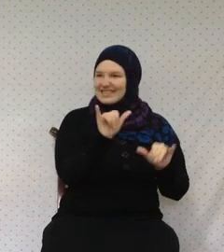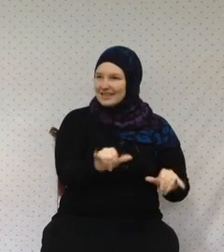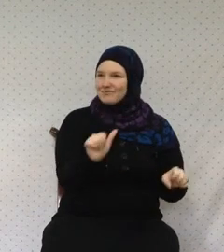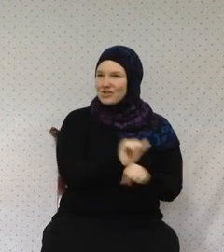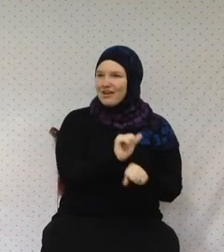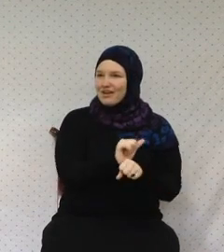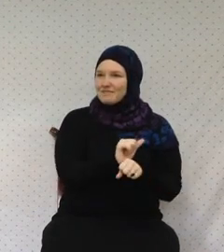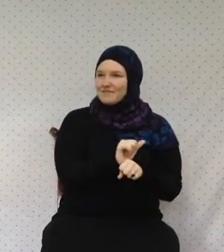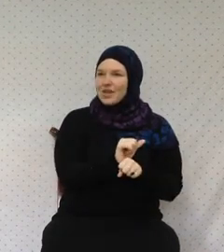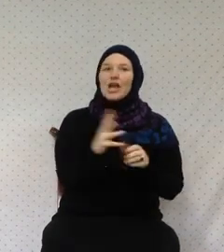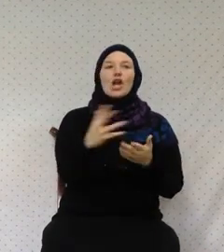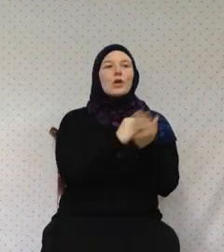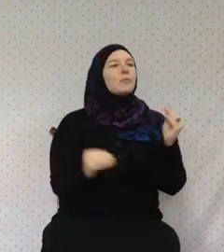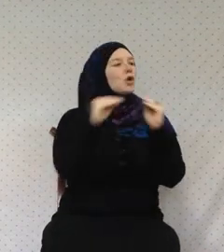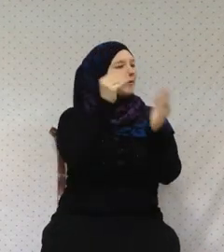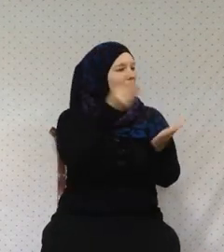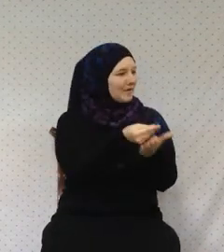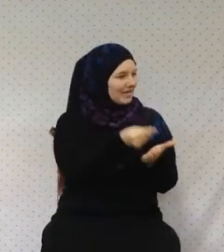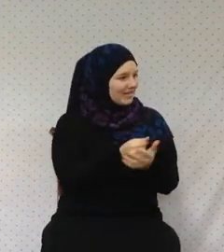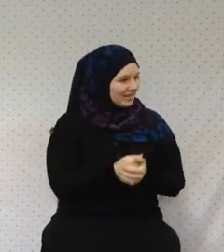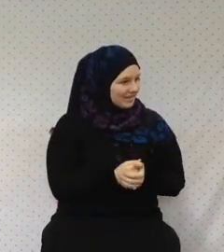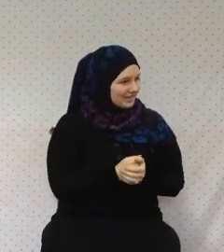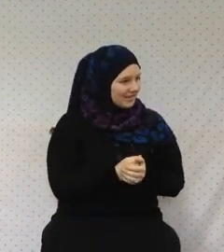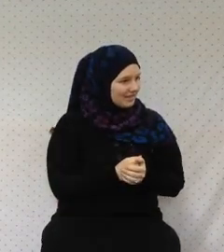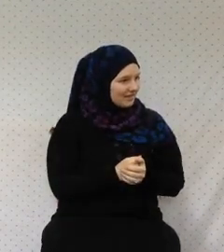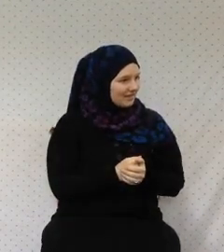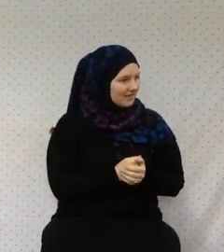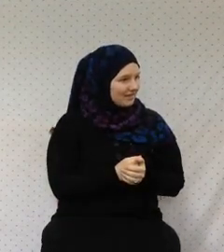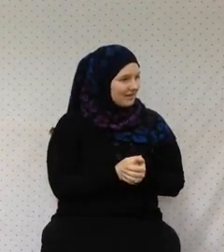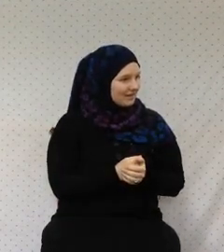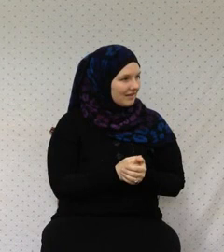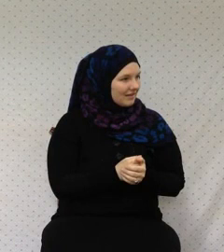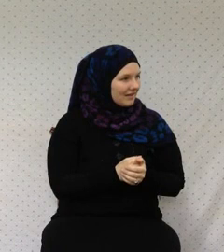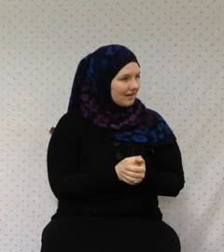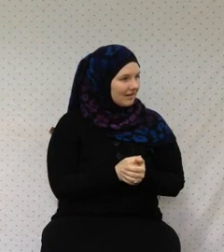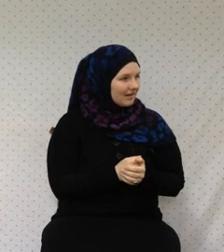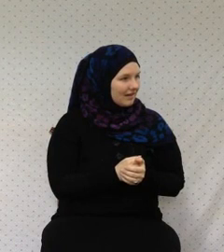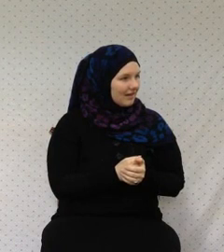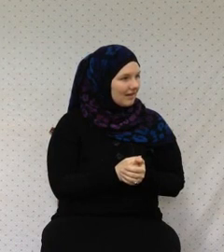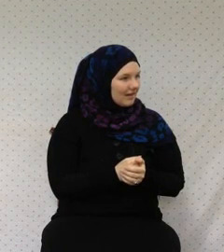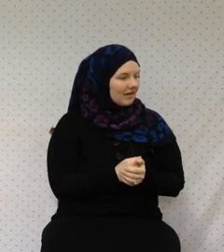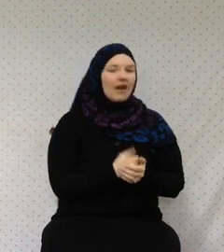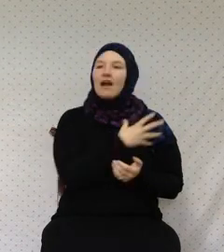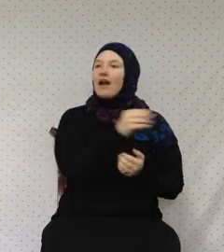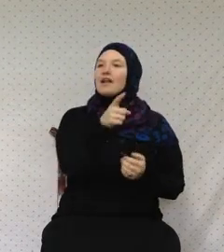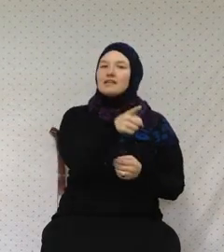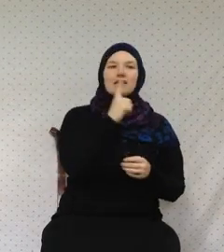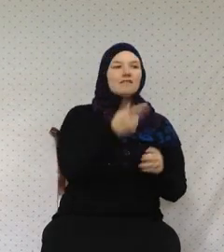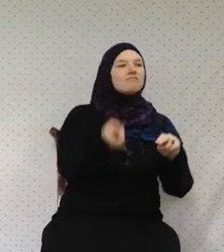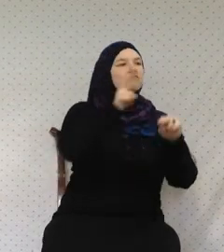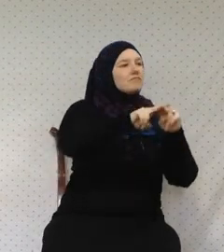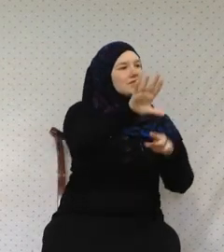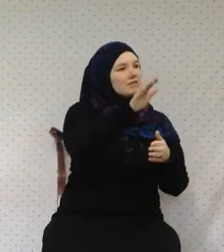Now those are how much? $6,000 a year, right? So he said, "I have to keep giving something every